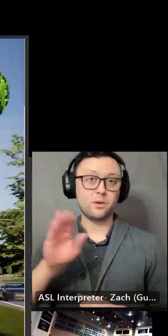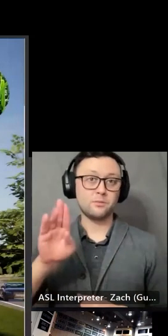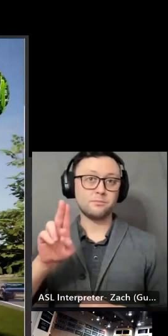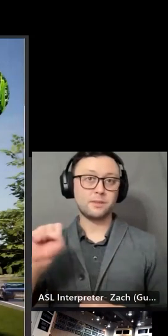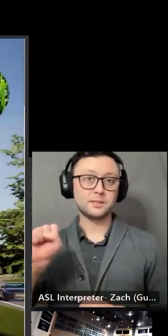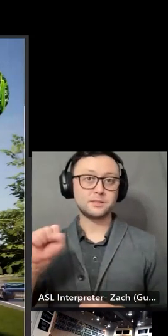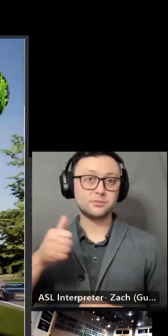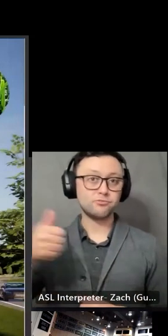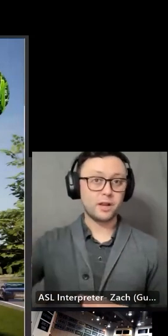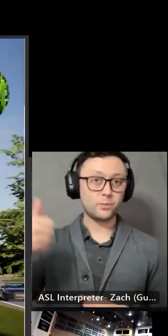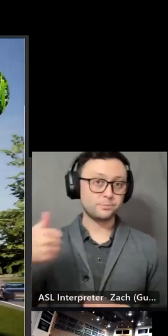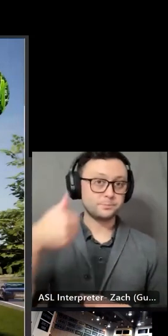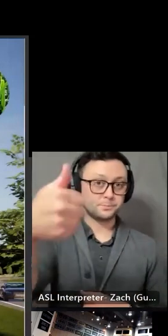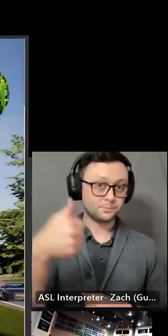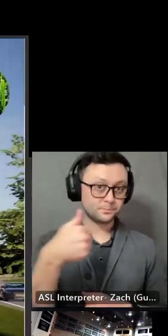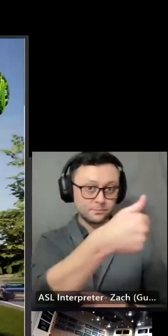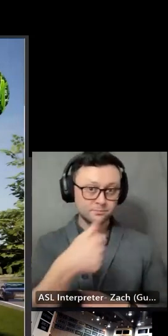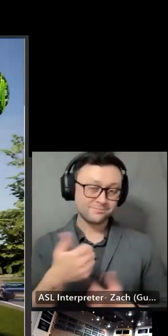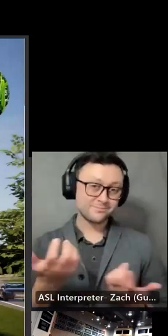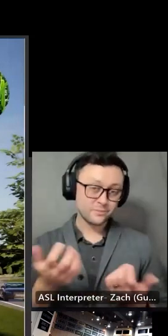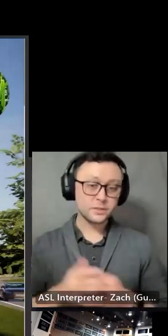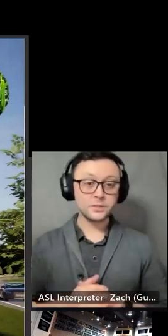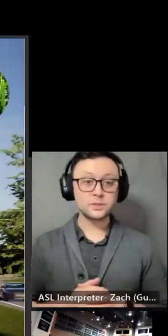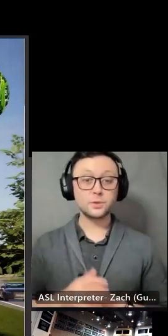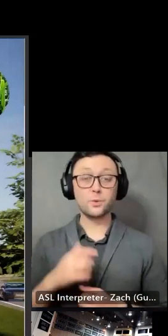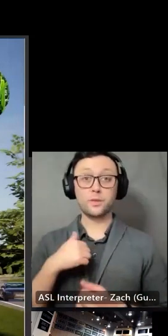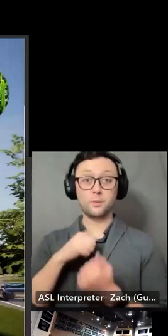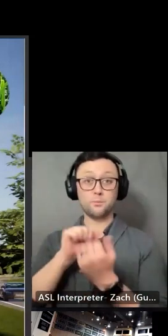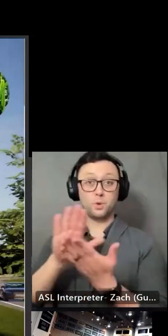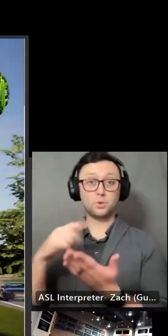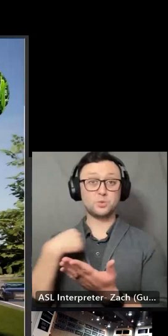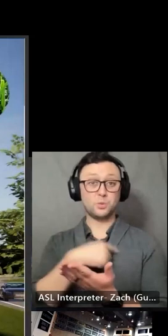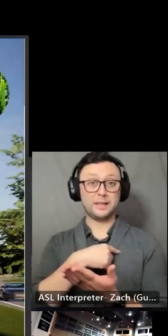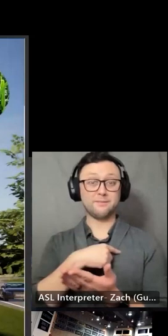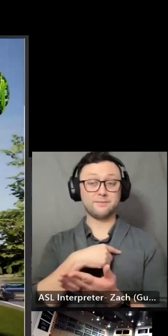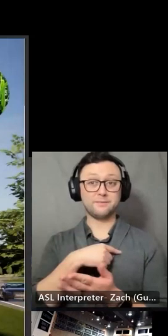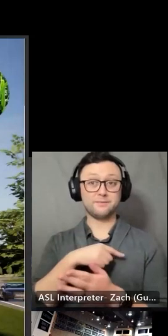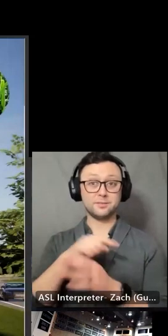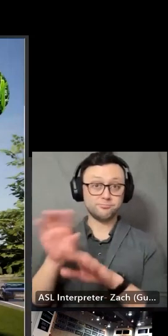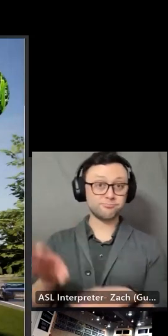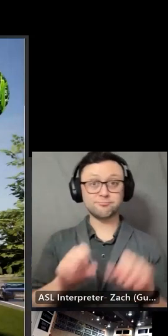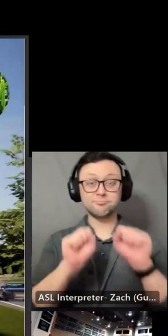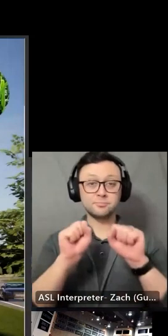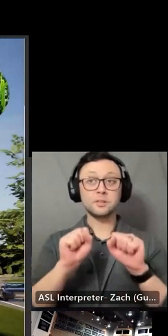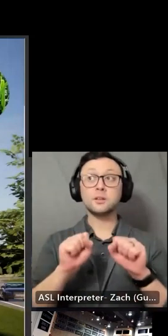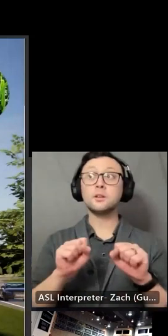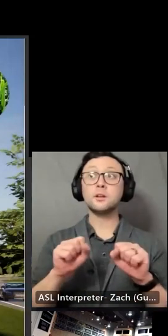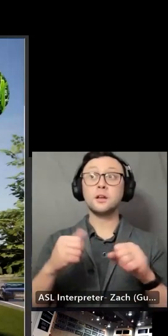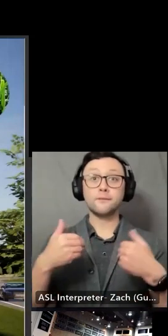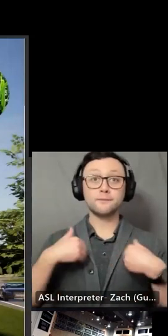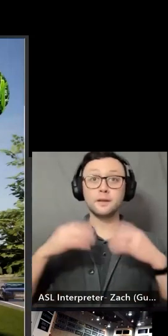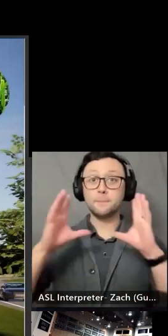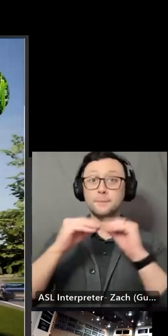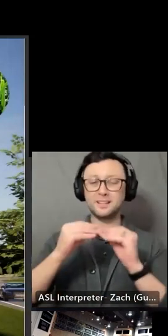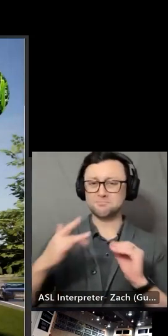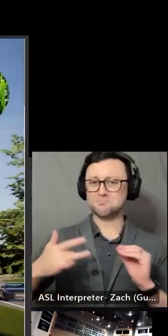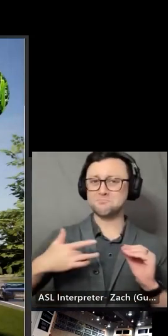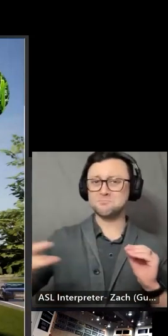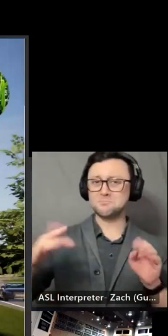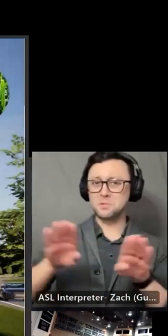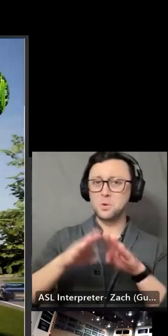think, you know, the approach we've taken is to offer coming to meetings that are typically open to the